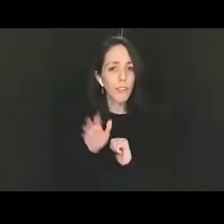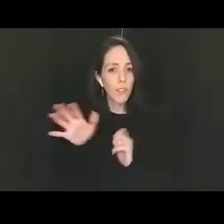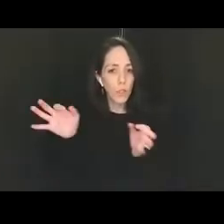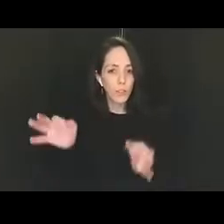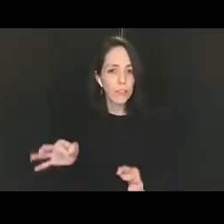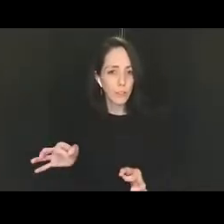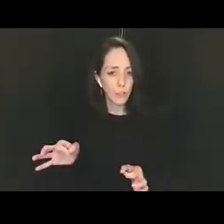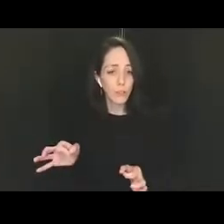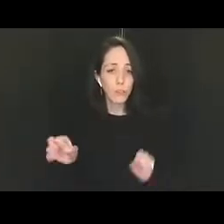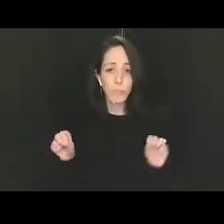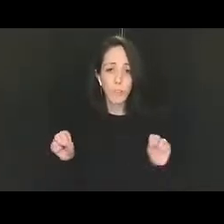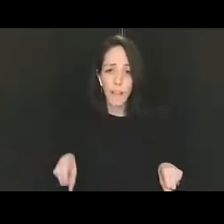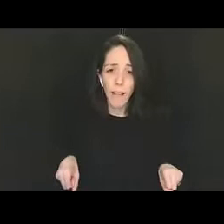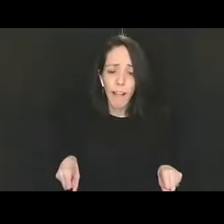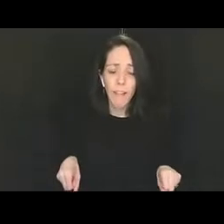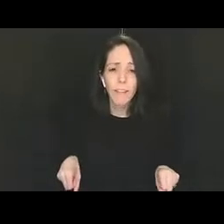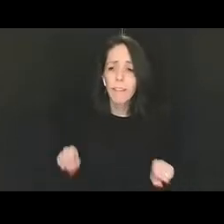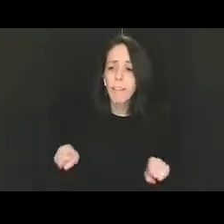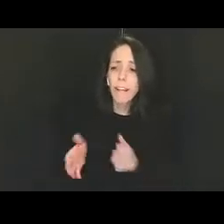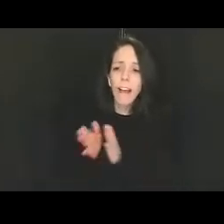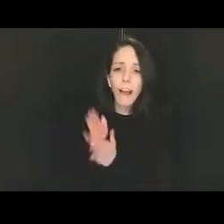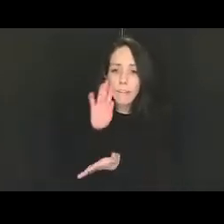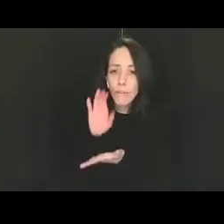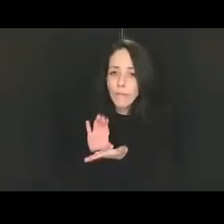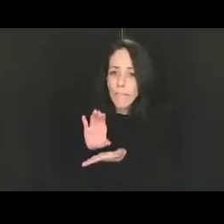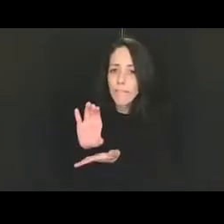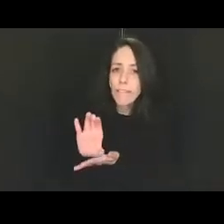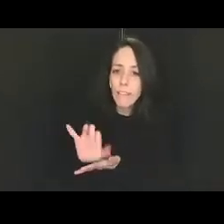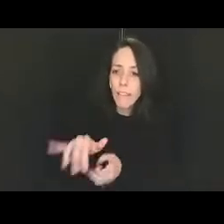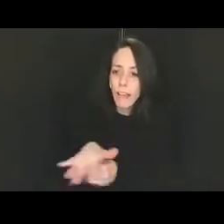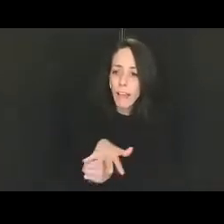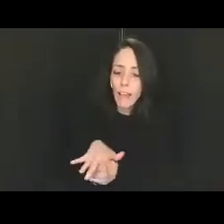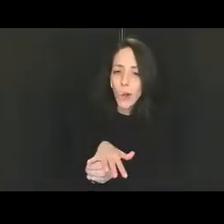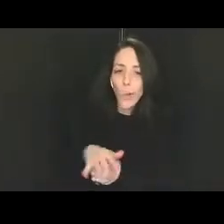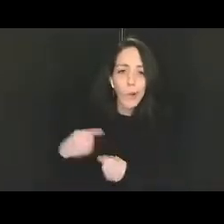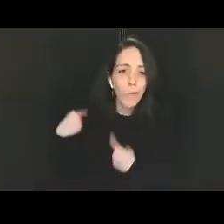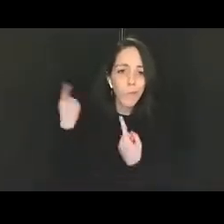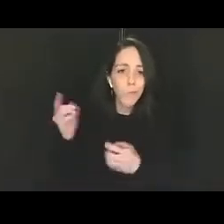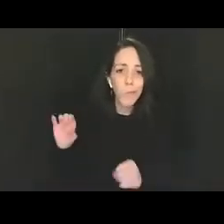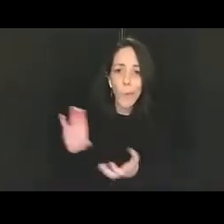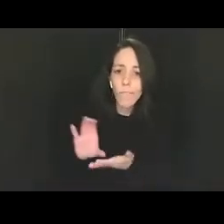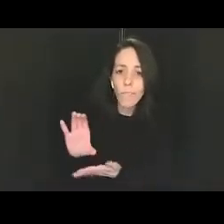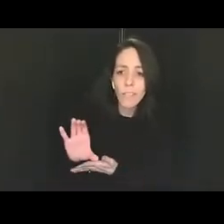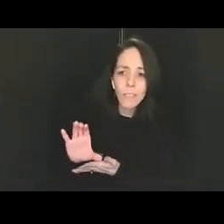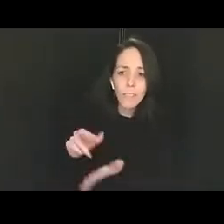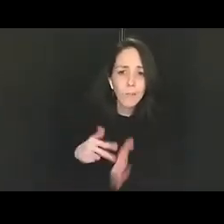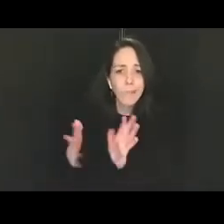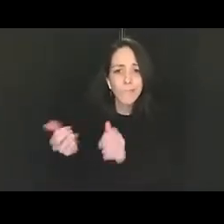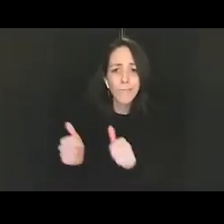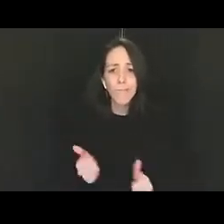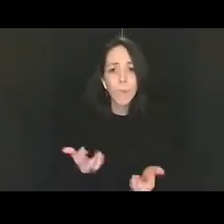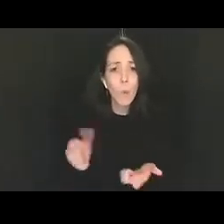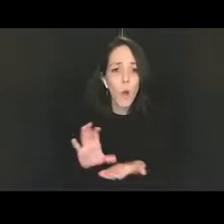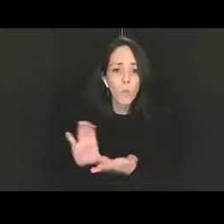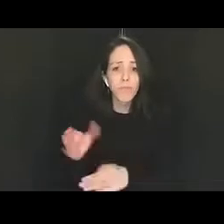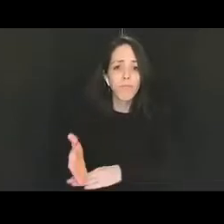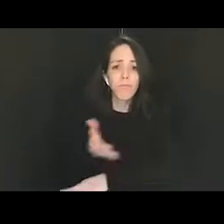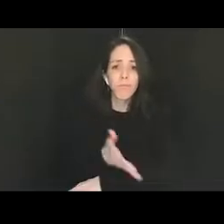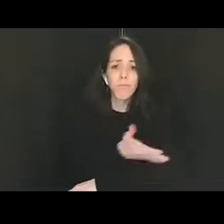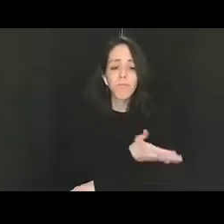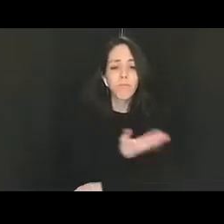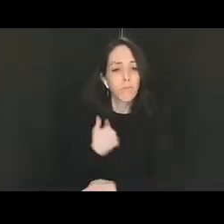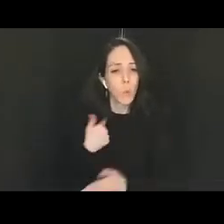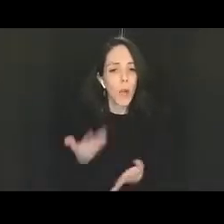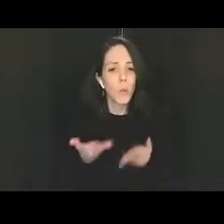in areas that have been not heavily invested. So I would really dial